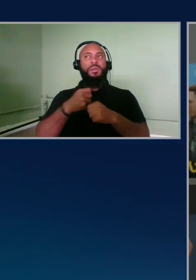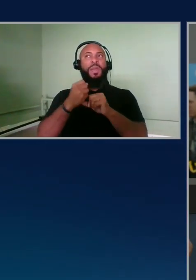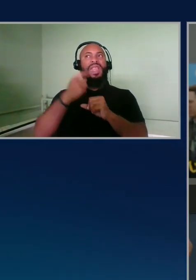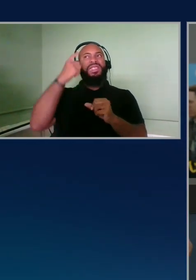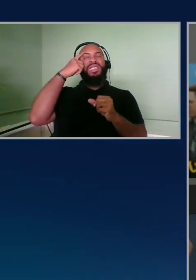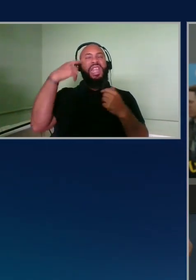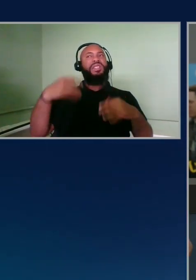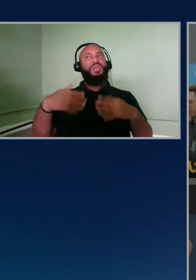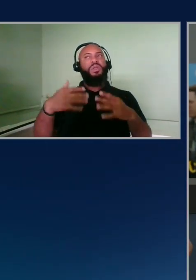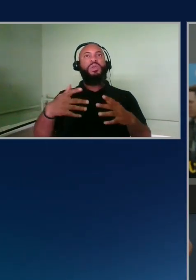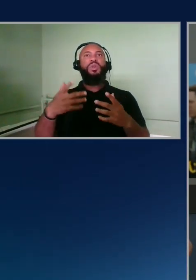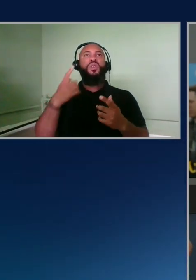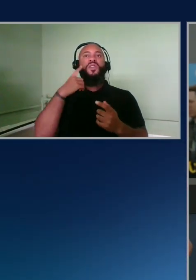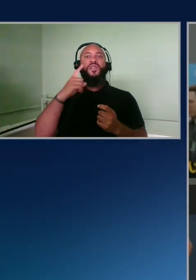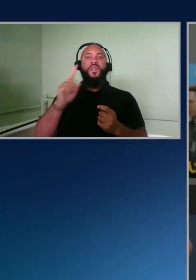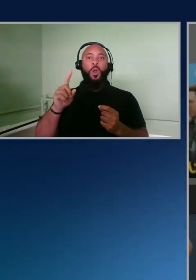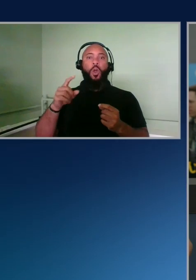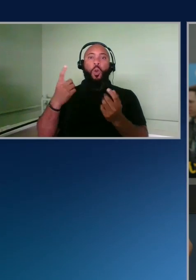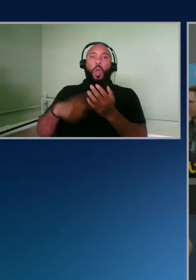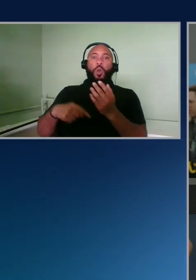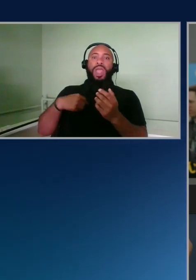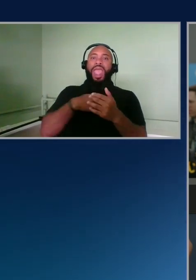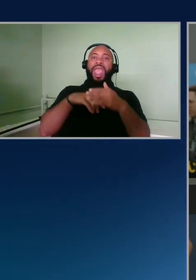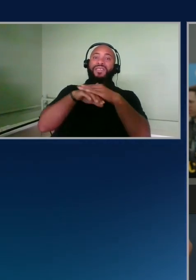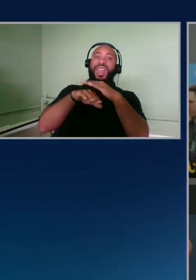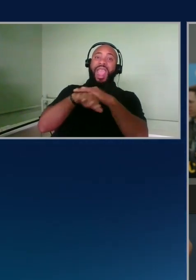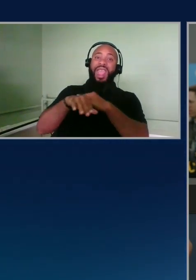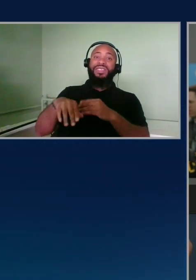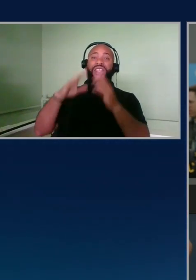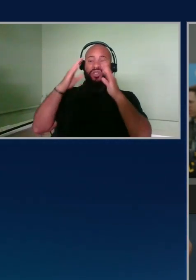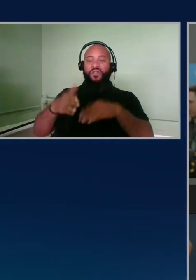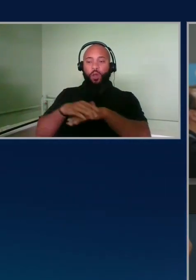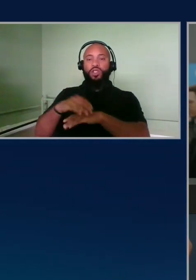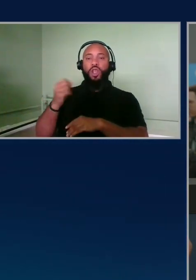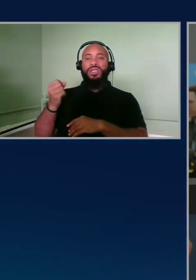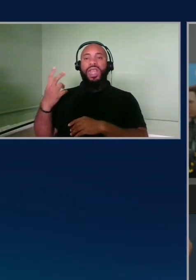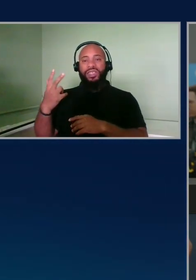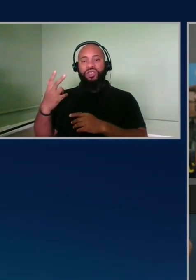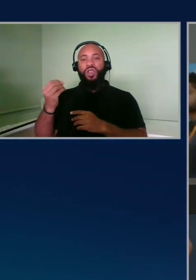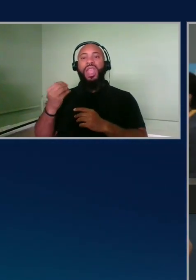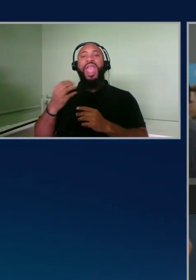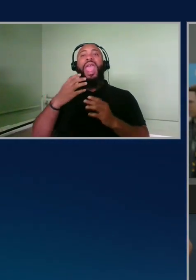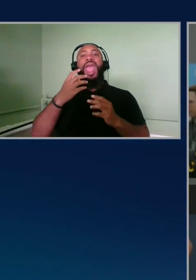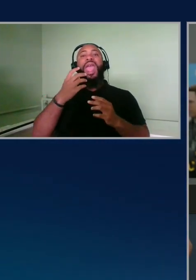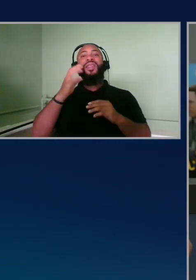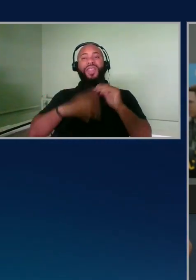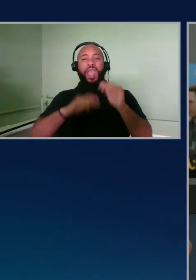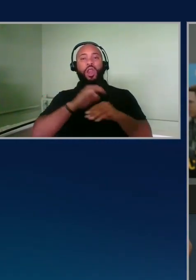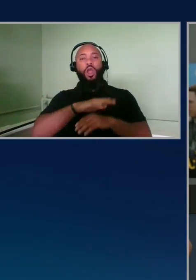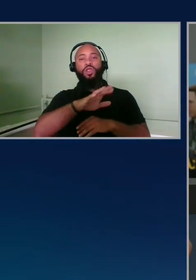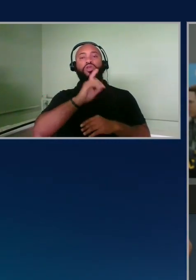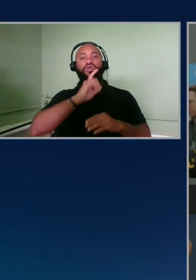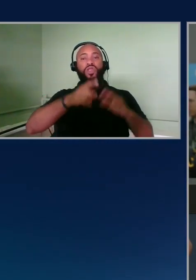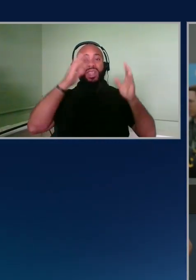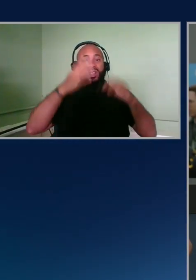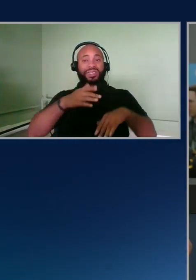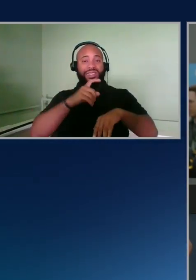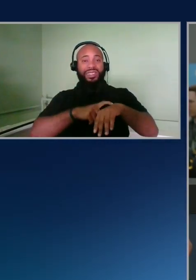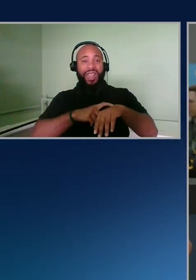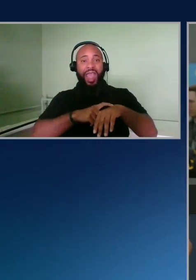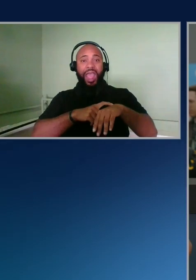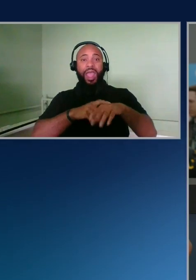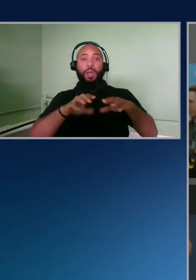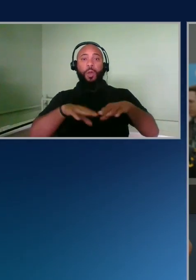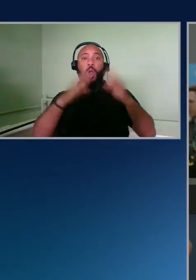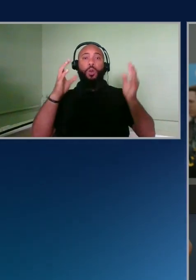to push that onto S3 and focus on your near real-time operational data to be in an OpenSearch cluster. That's really where the value